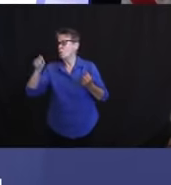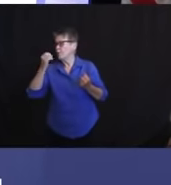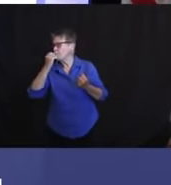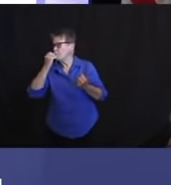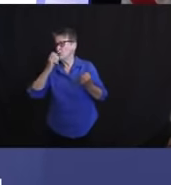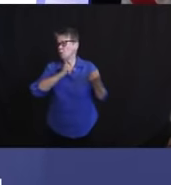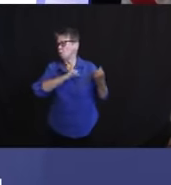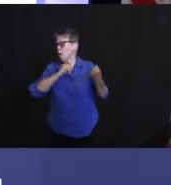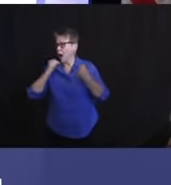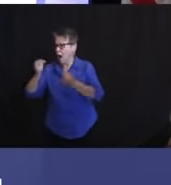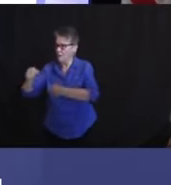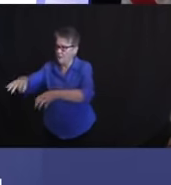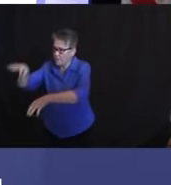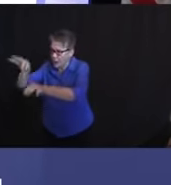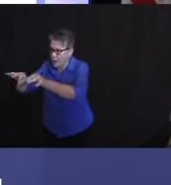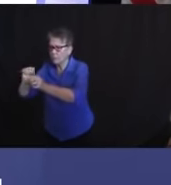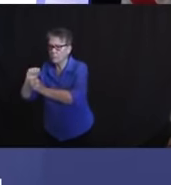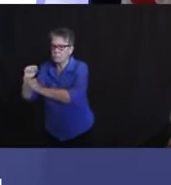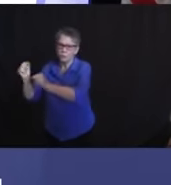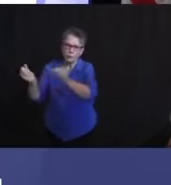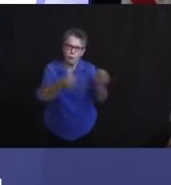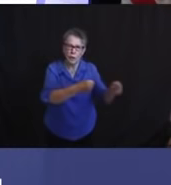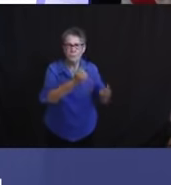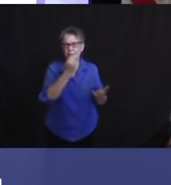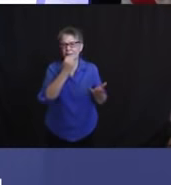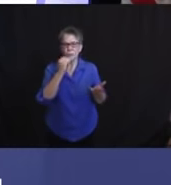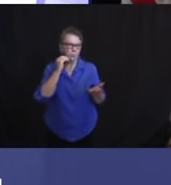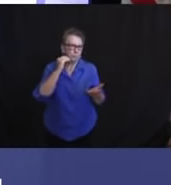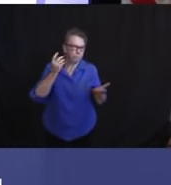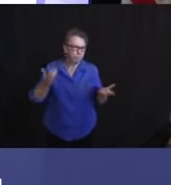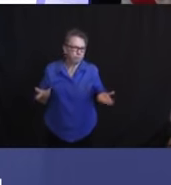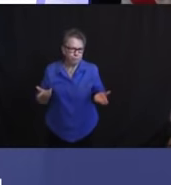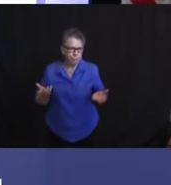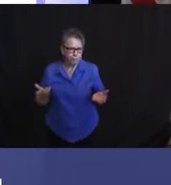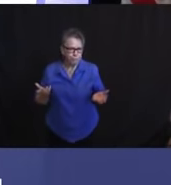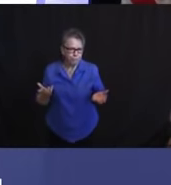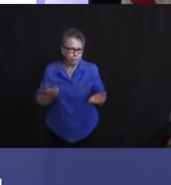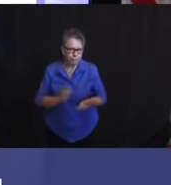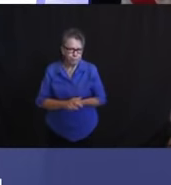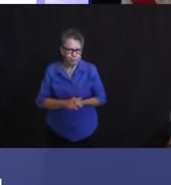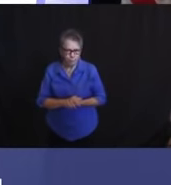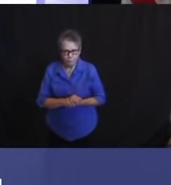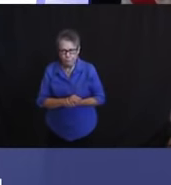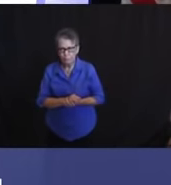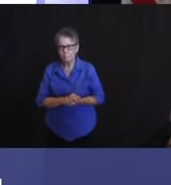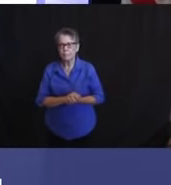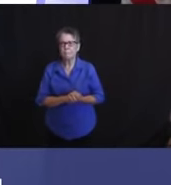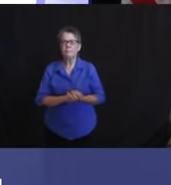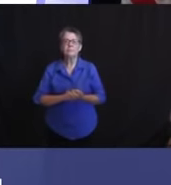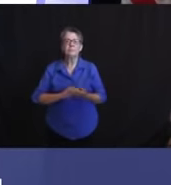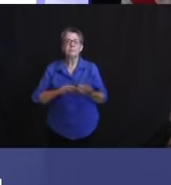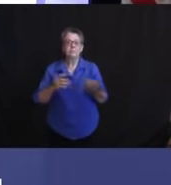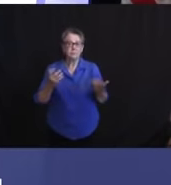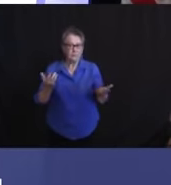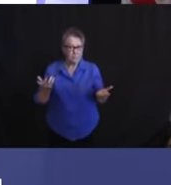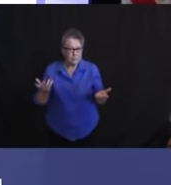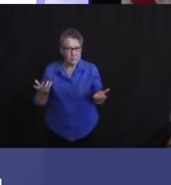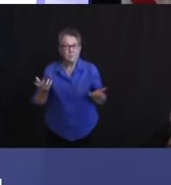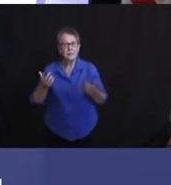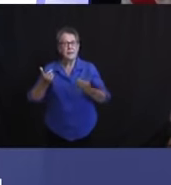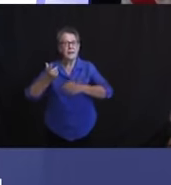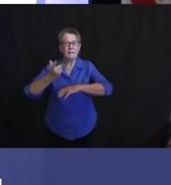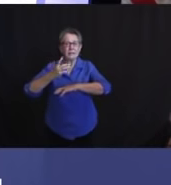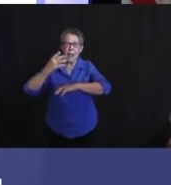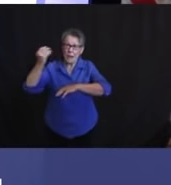tables spaced at least 6 feet apart is slightly riskier, but if managed, should